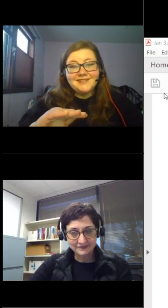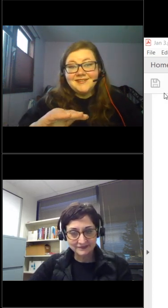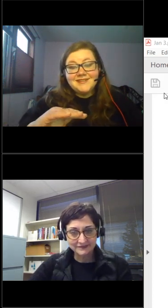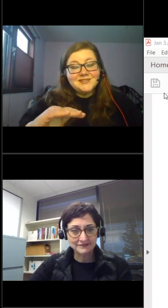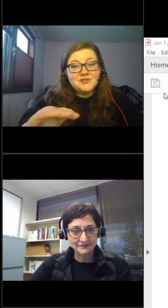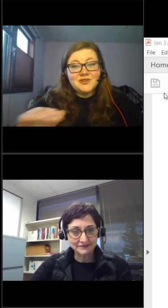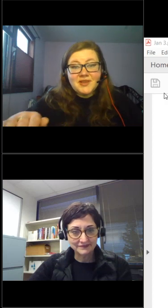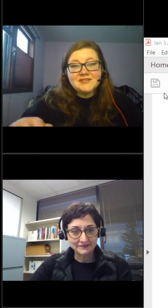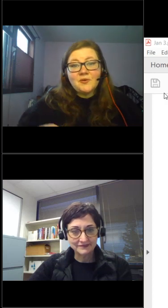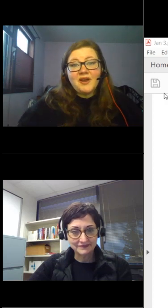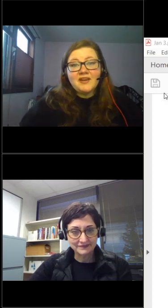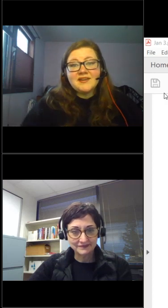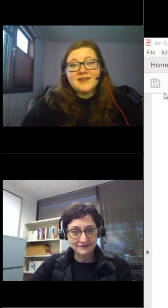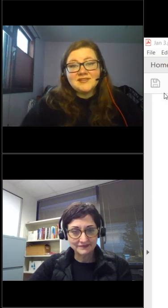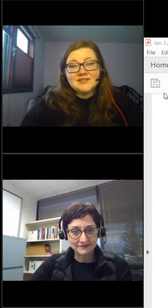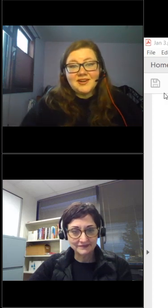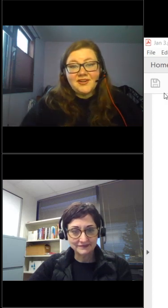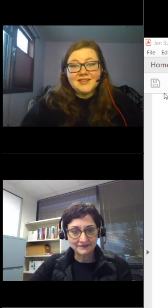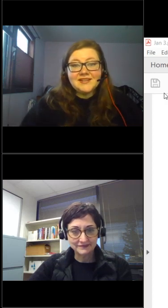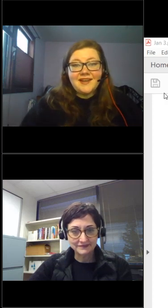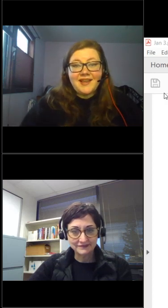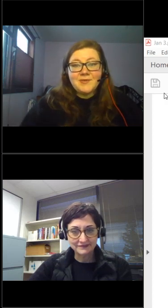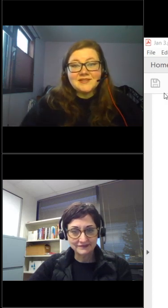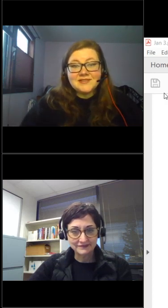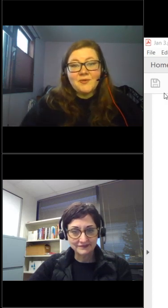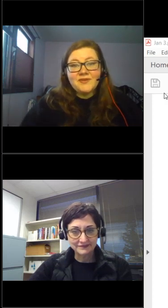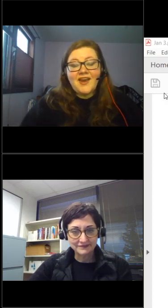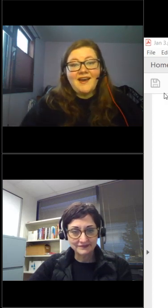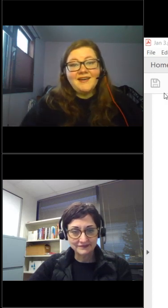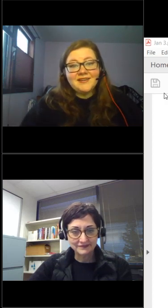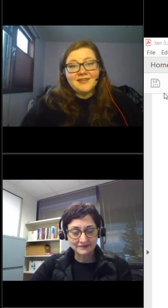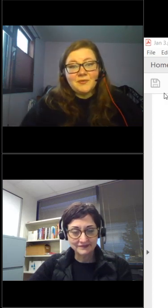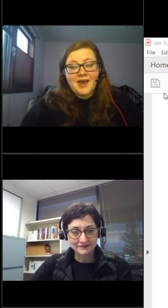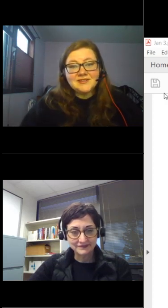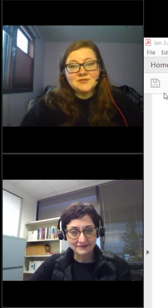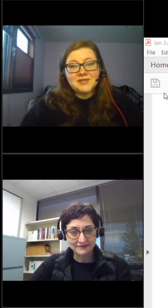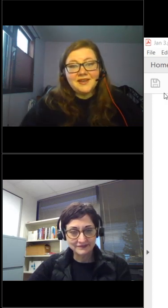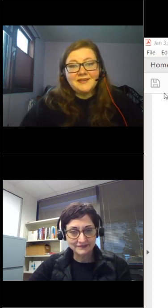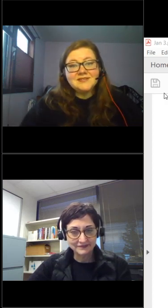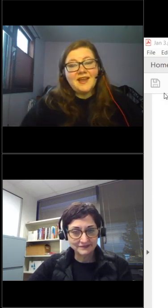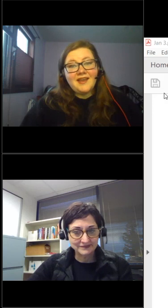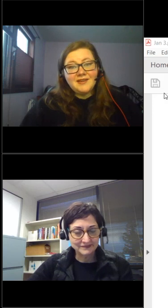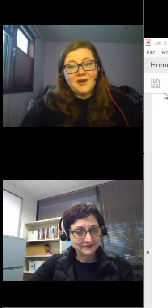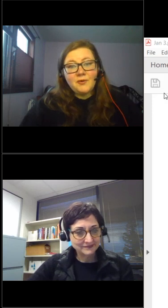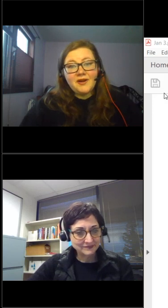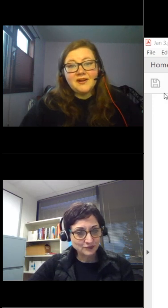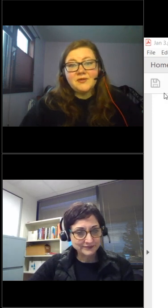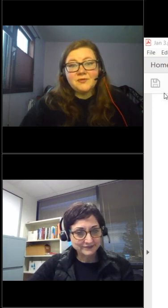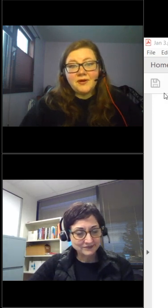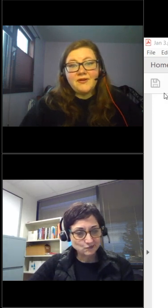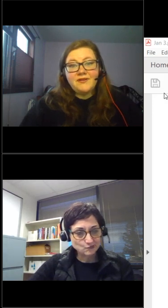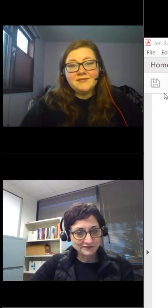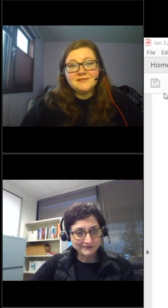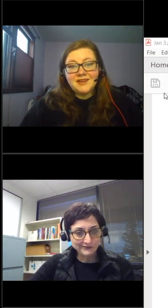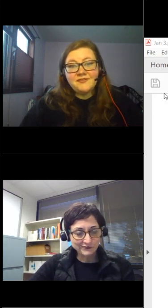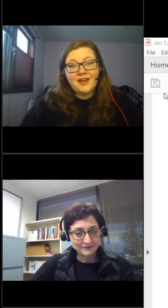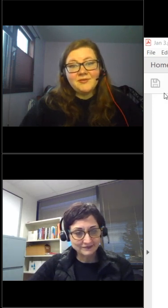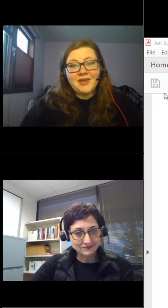really doing amazing work considering the dynamics that we've had in the past 3 years, and that we're in a